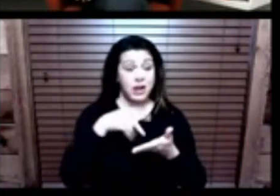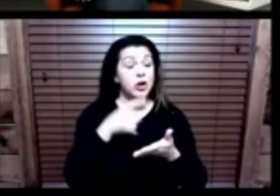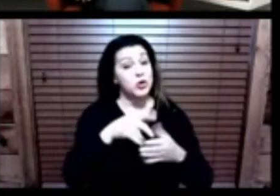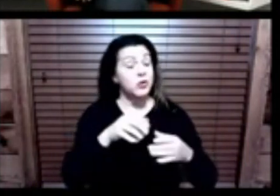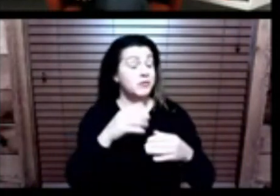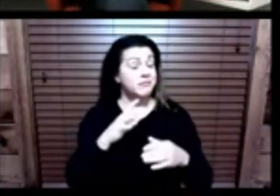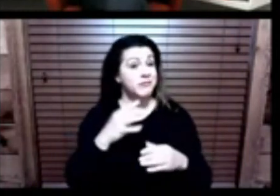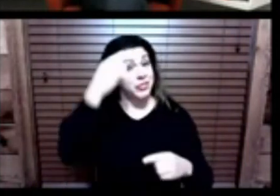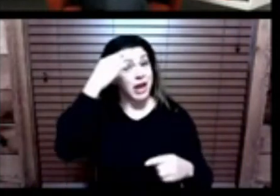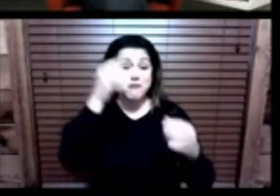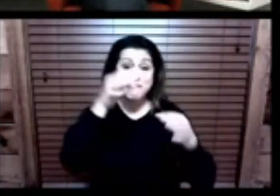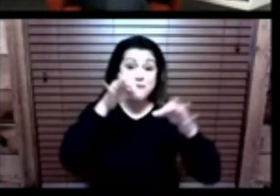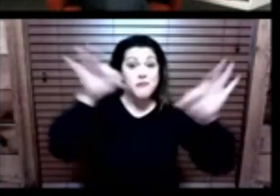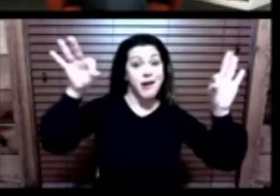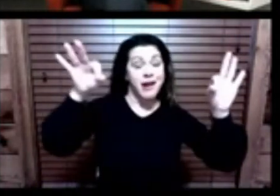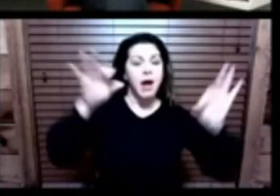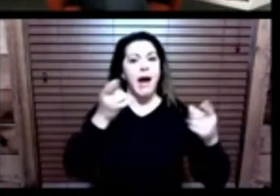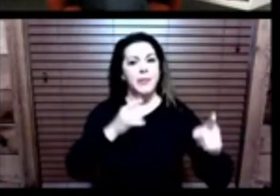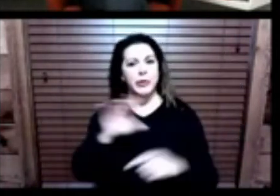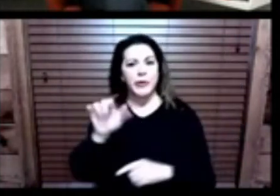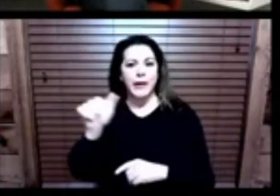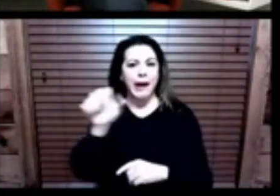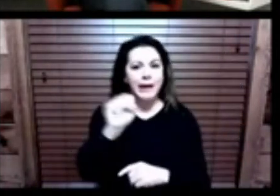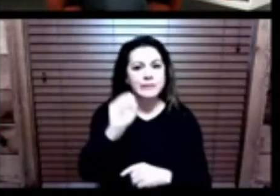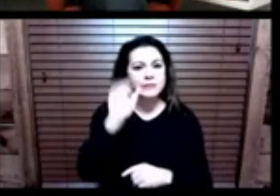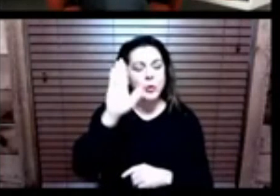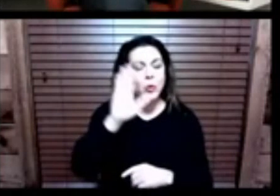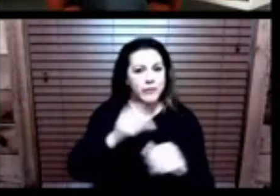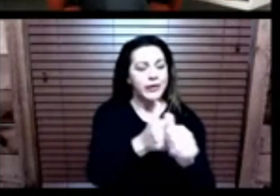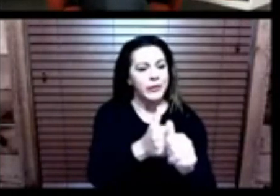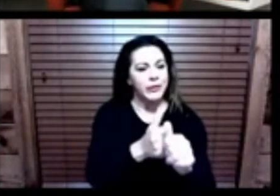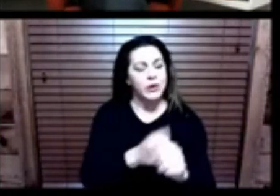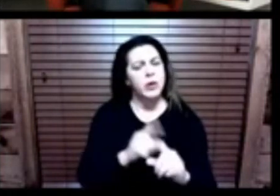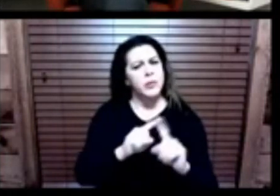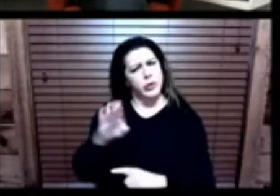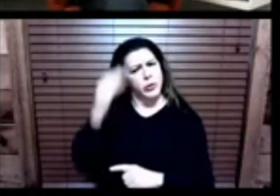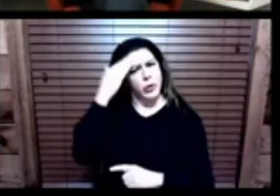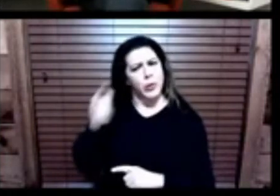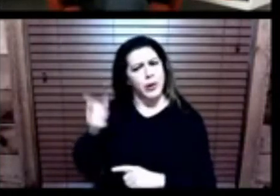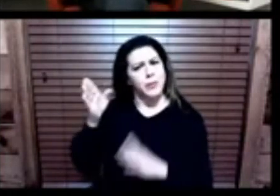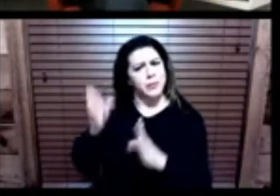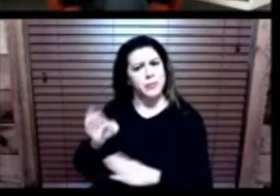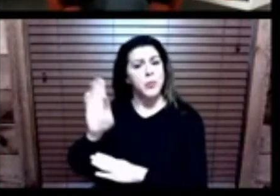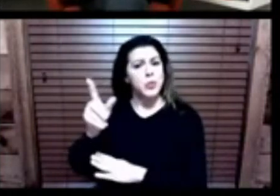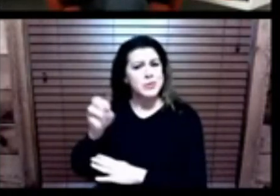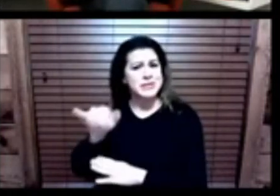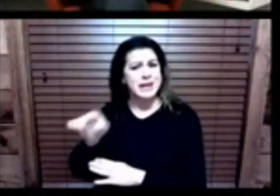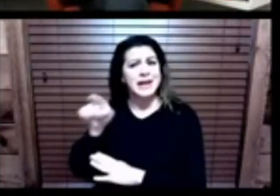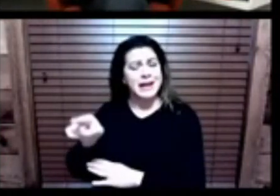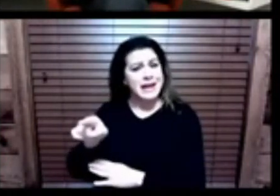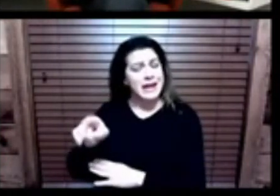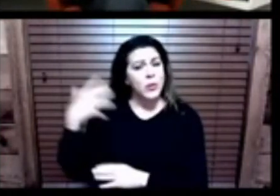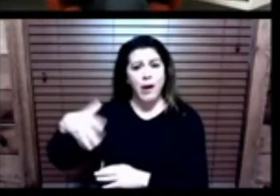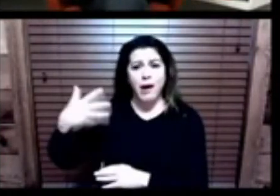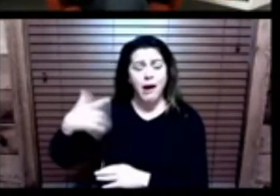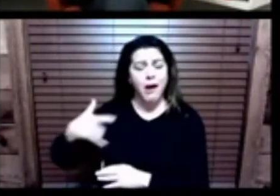the trademark on Bootsy was the star glasses. He was a rhinestone rock star, monster of a doll, baby baba.